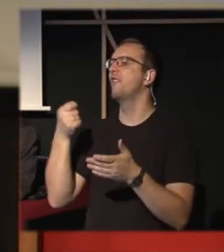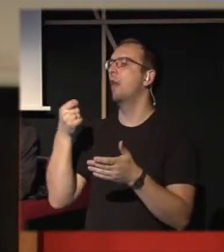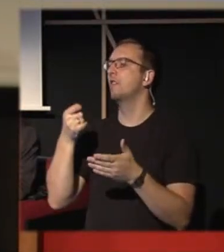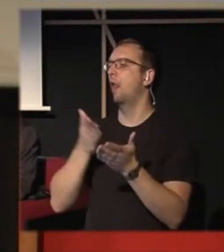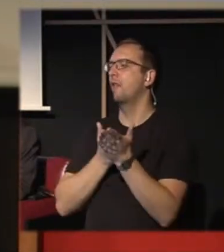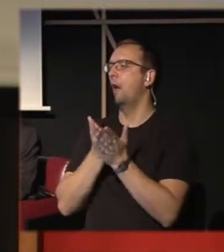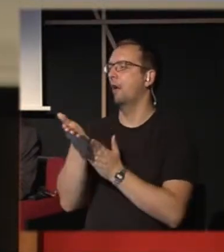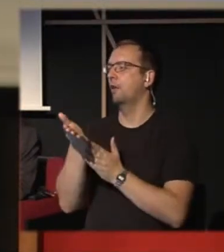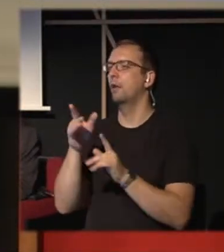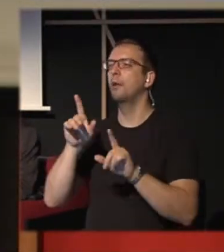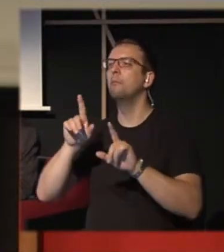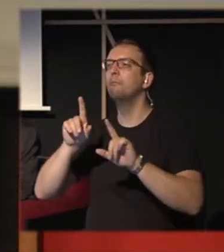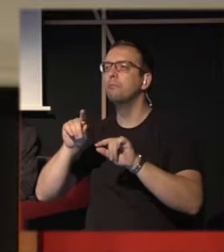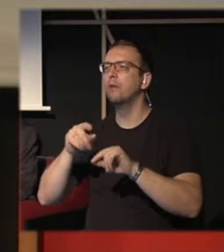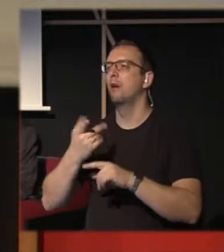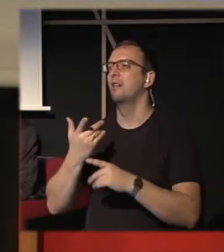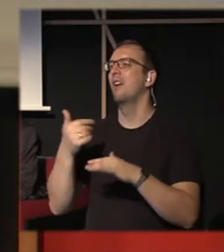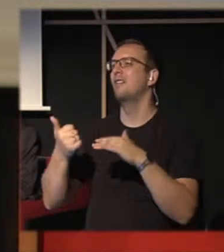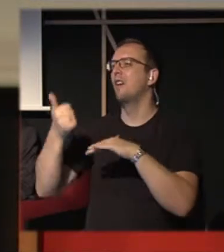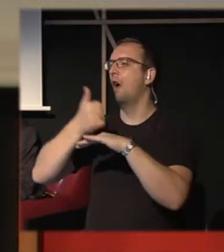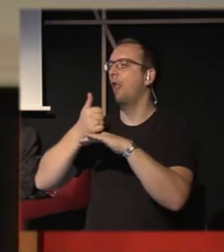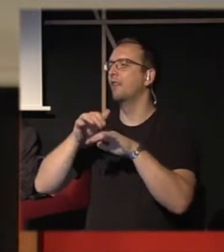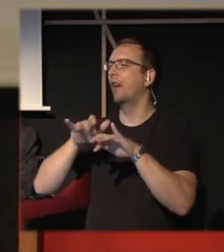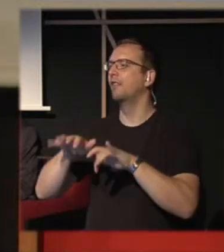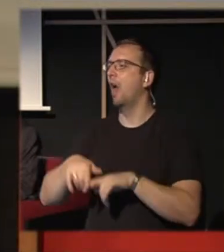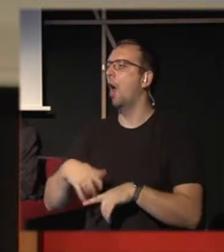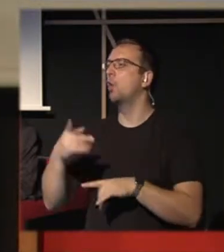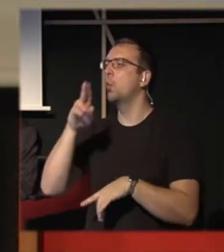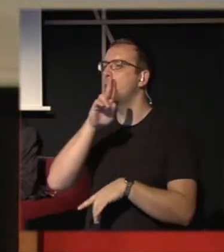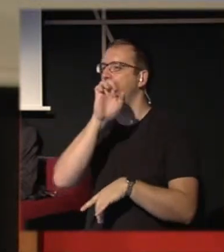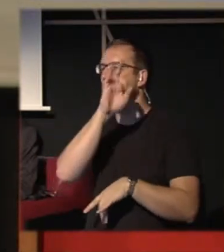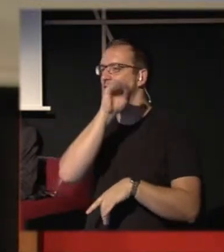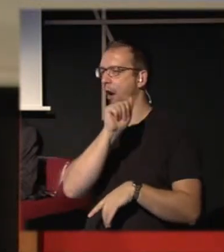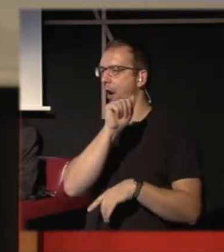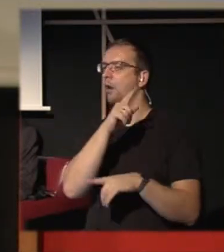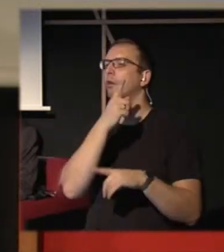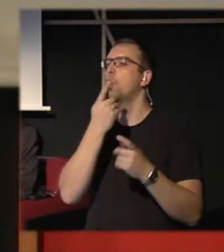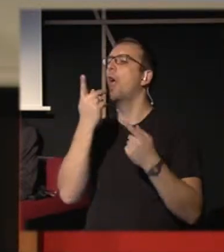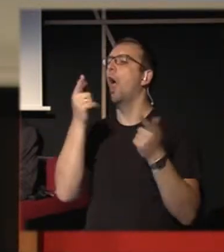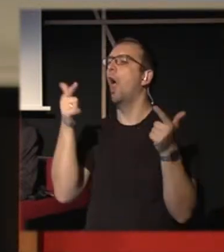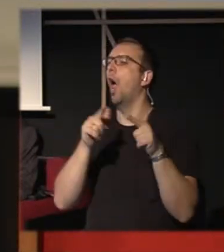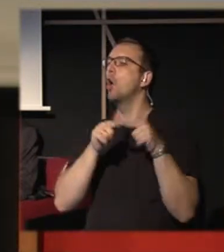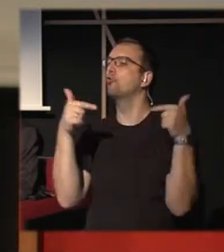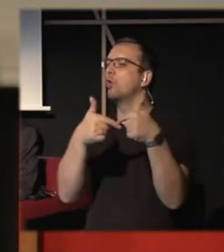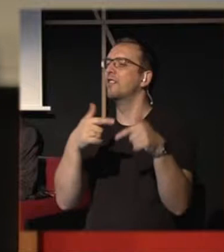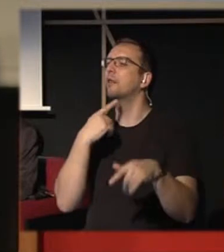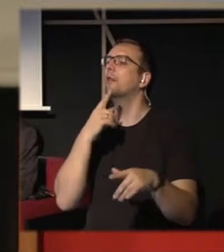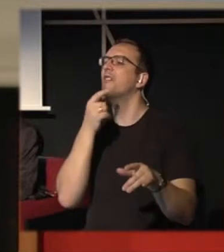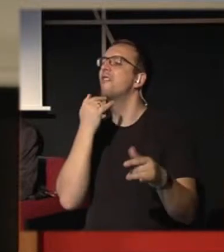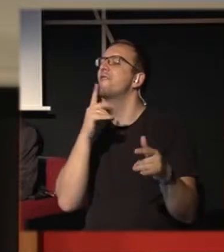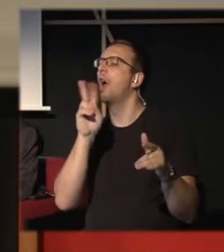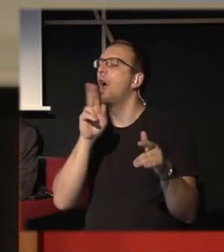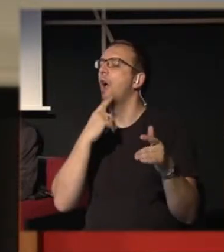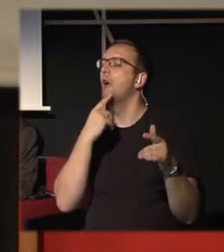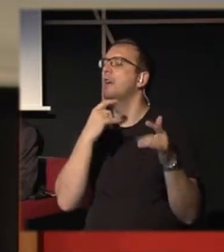we work very closely with the Club Licensing Committee, who supervise all our work and provide our regulatory framework. And on